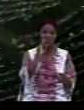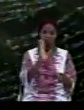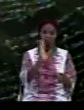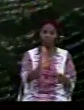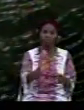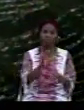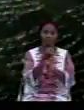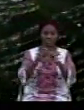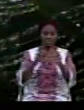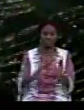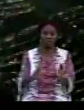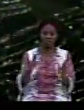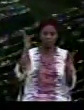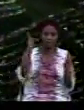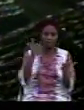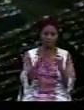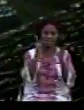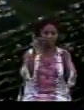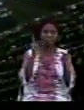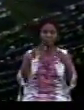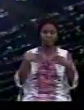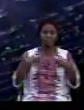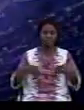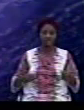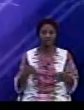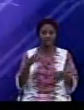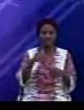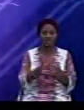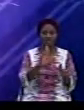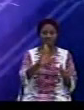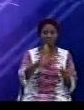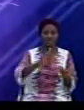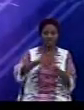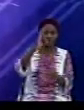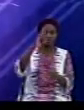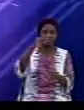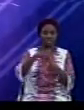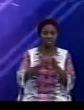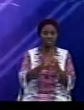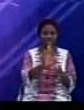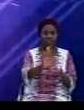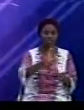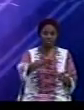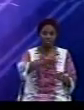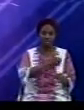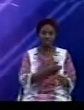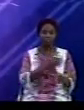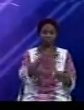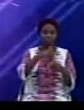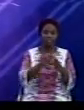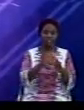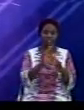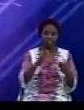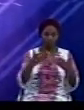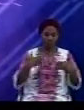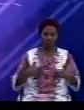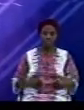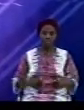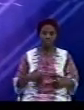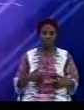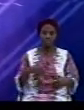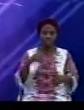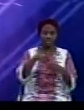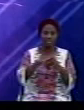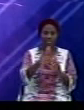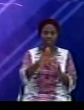Perfect soundness in your spirit, in your soul, in your body, in your